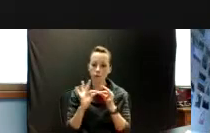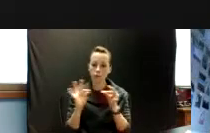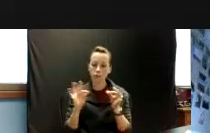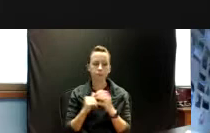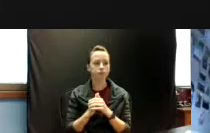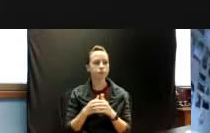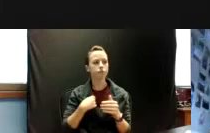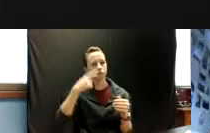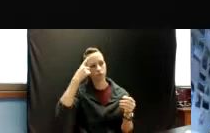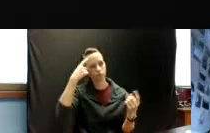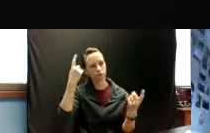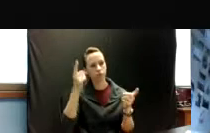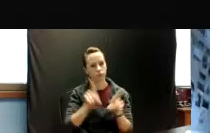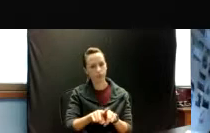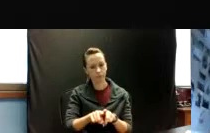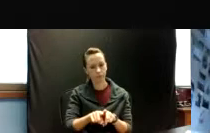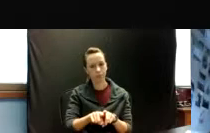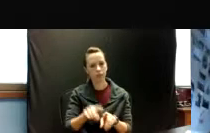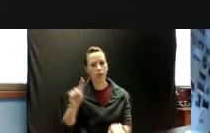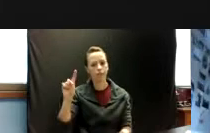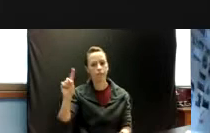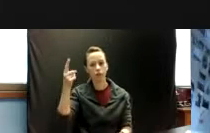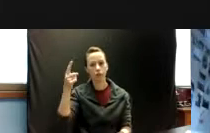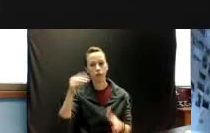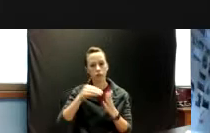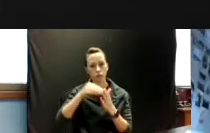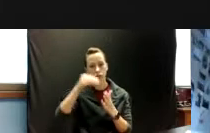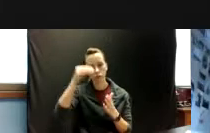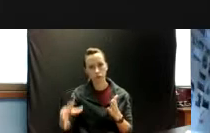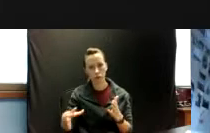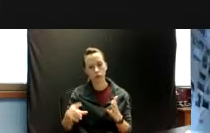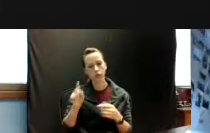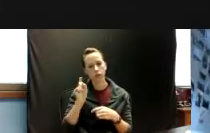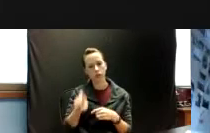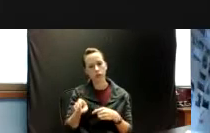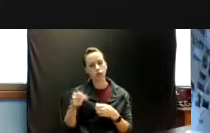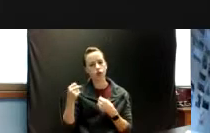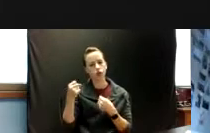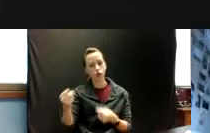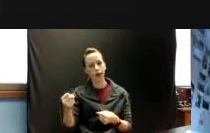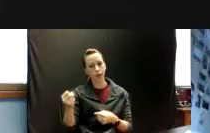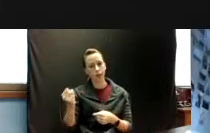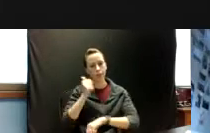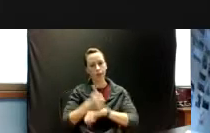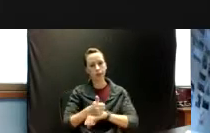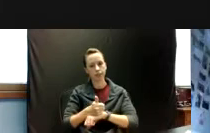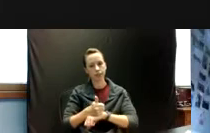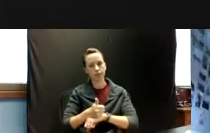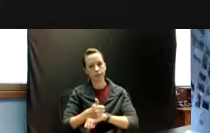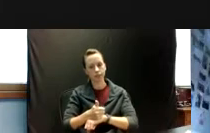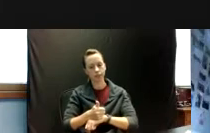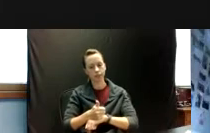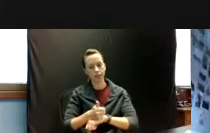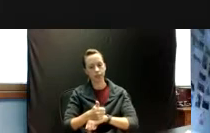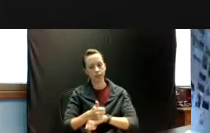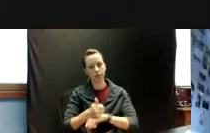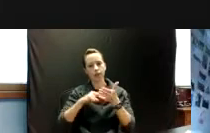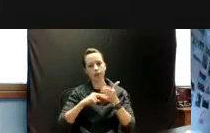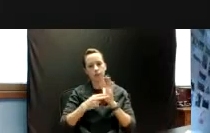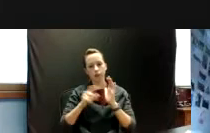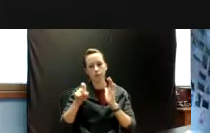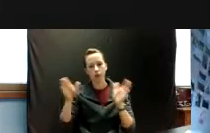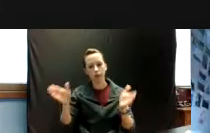I agreed with our first student that we've got to be strengths-based, right? So we've got to encourage